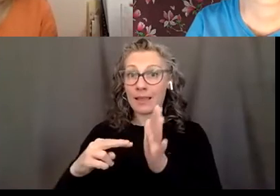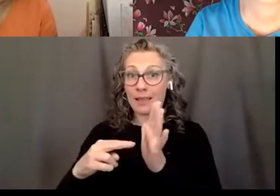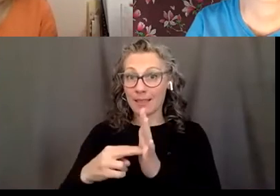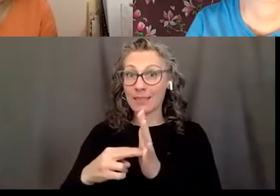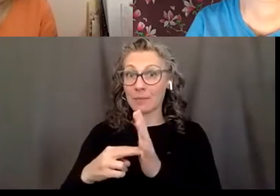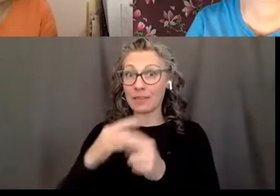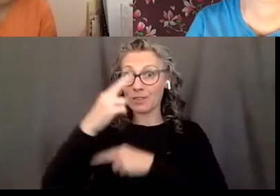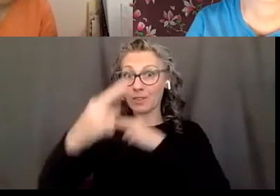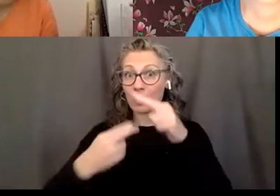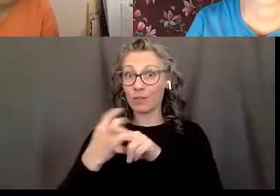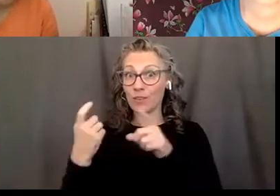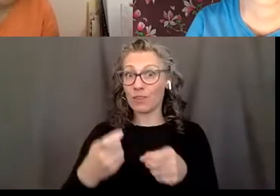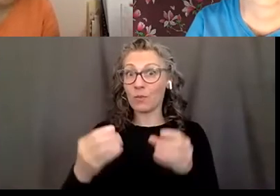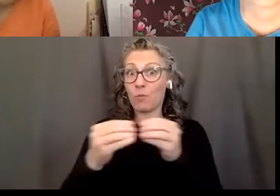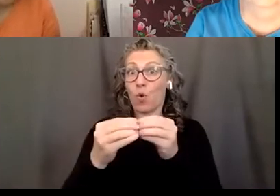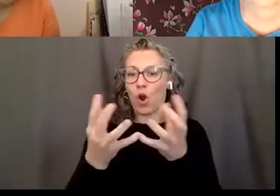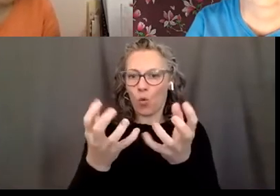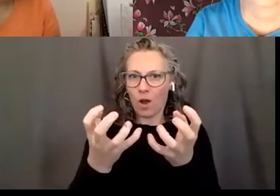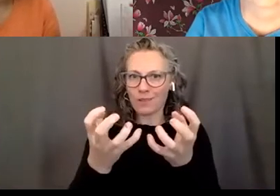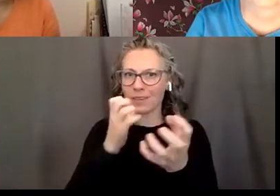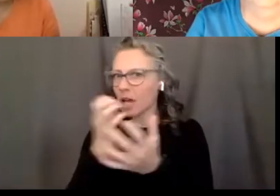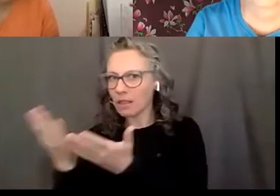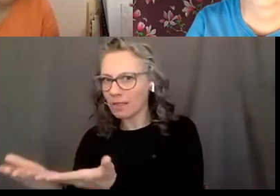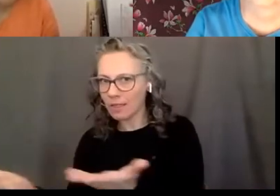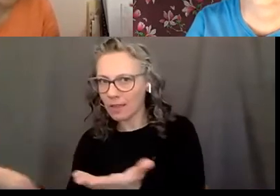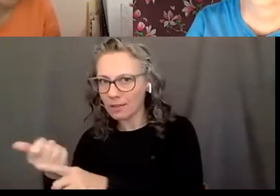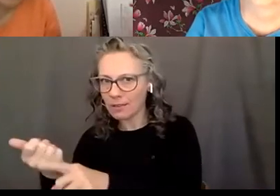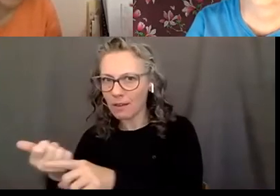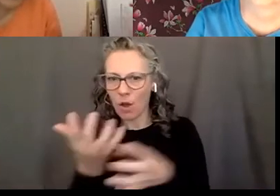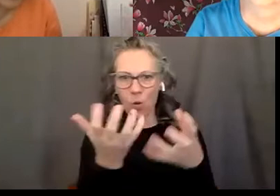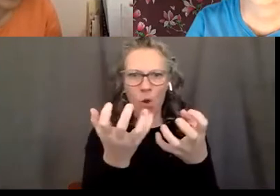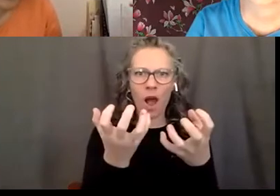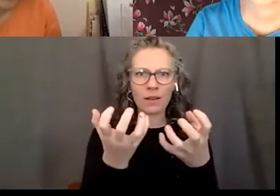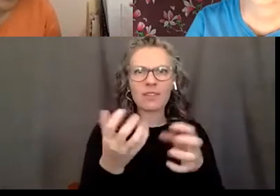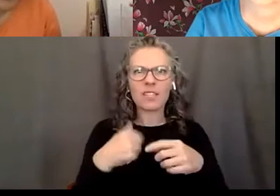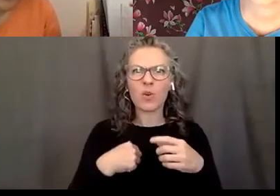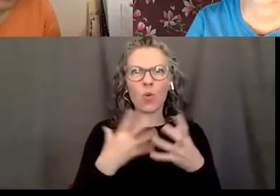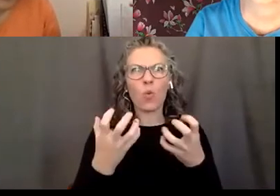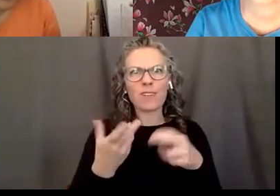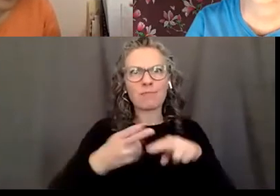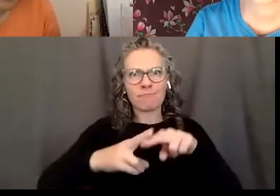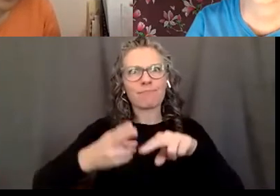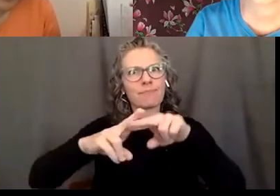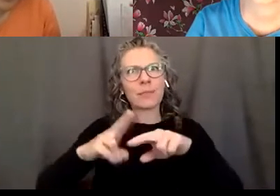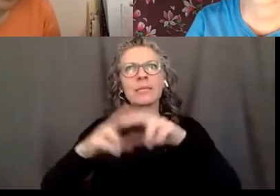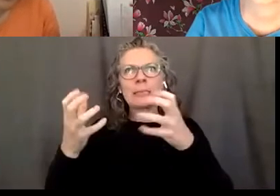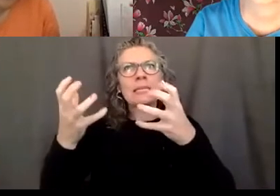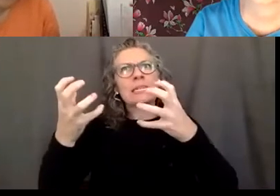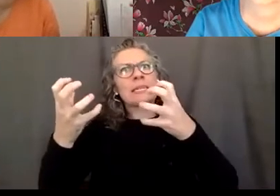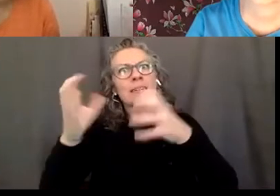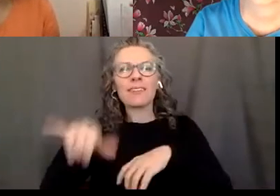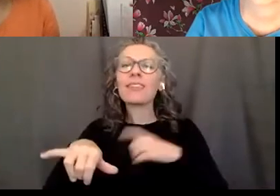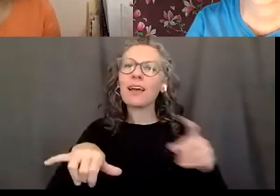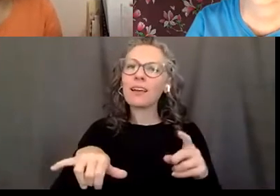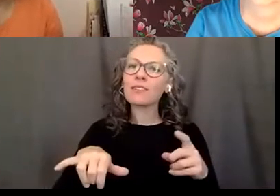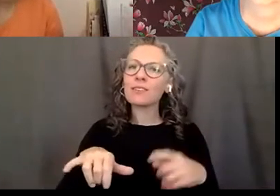whatever it is rather than the actual thing, right? So when you work on the verbiage, as Kendara said, you know, and you actually say